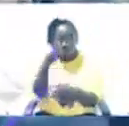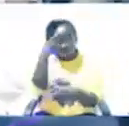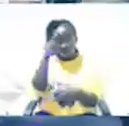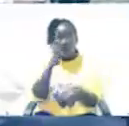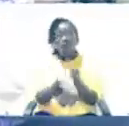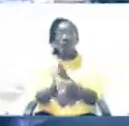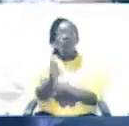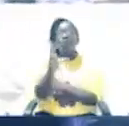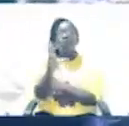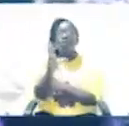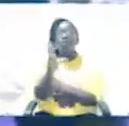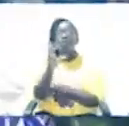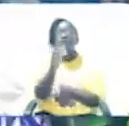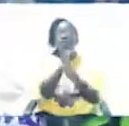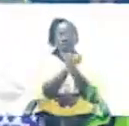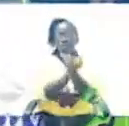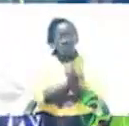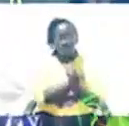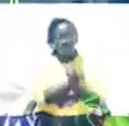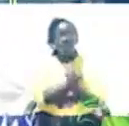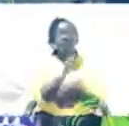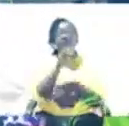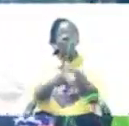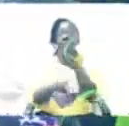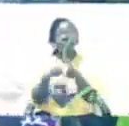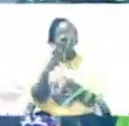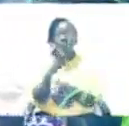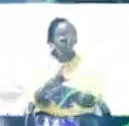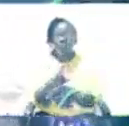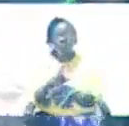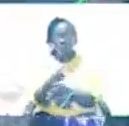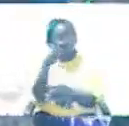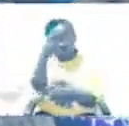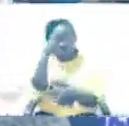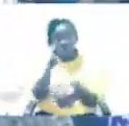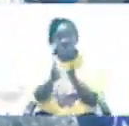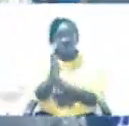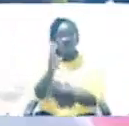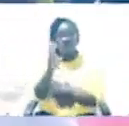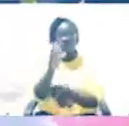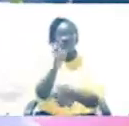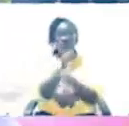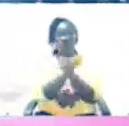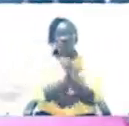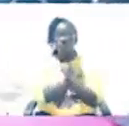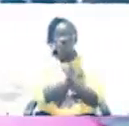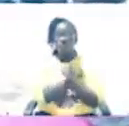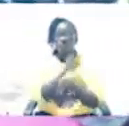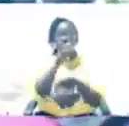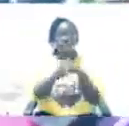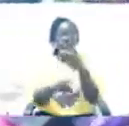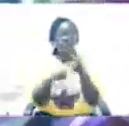God so loved the world. For God so loved the world.